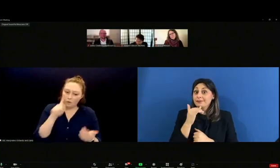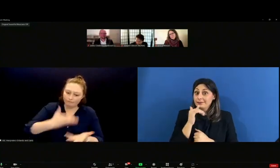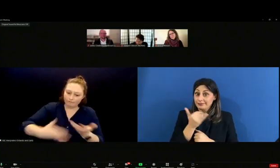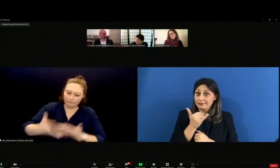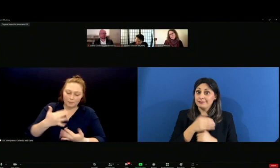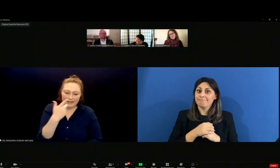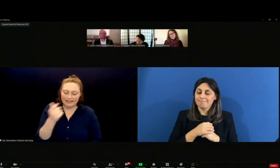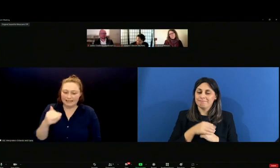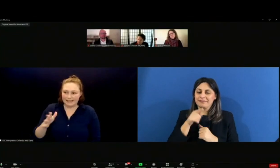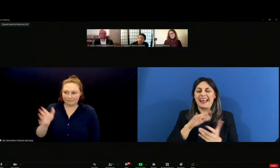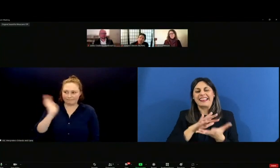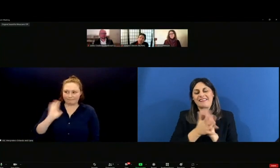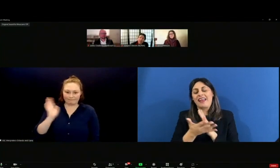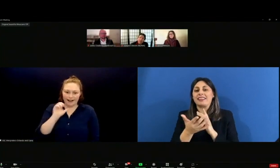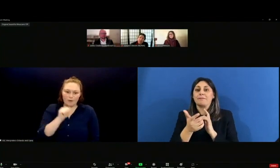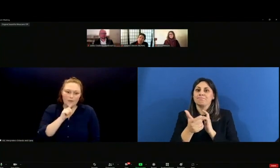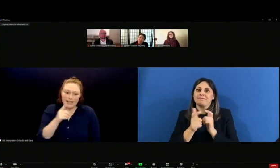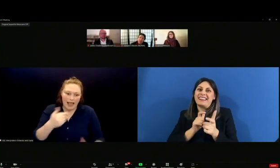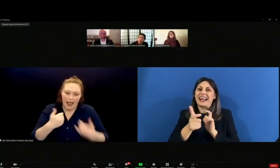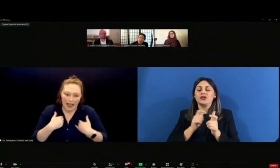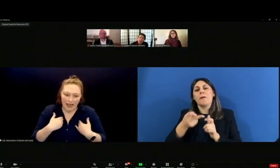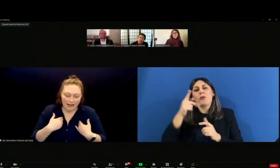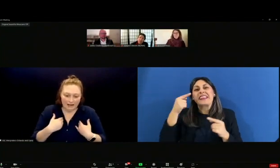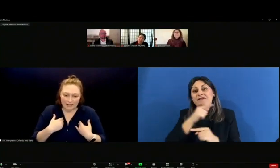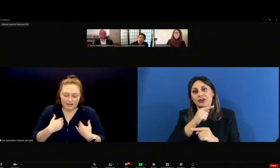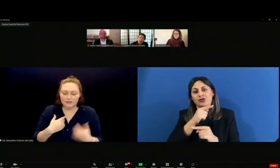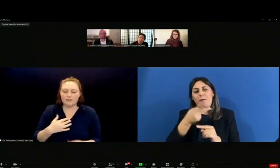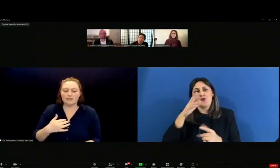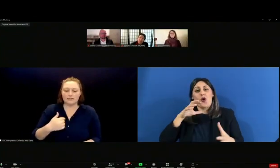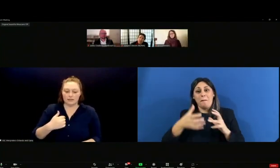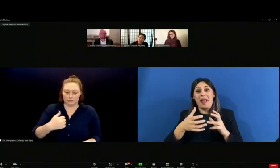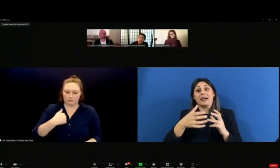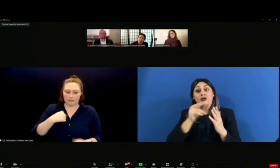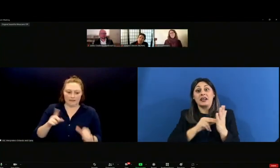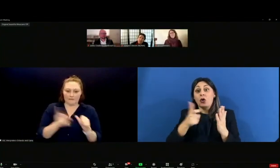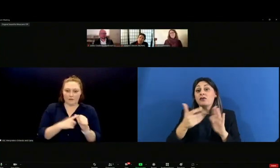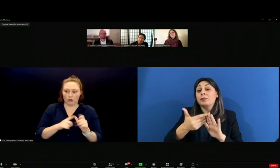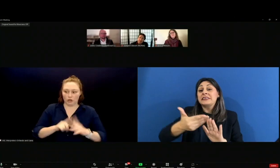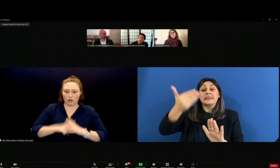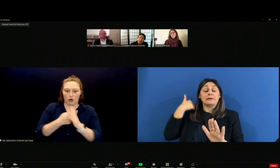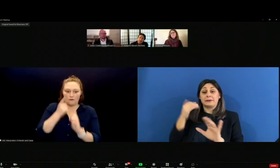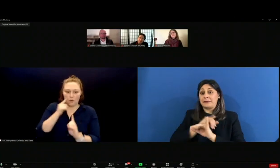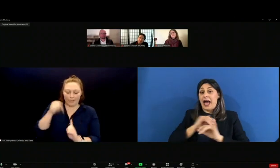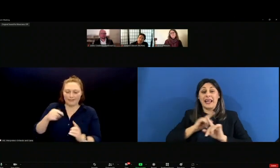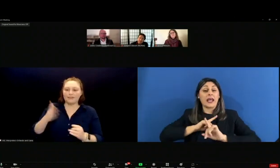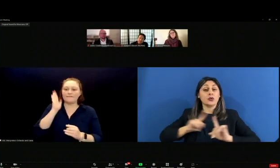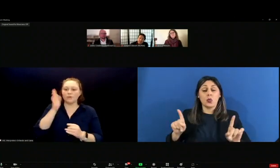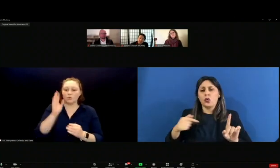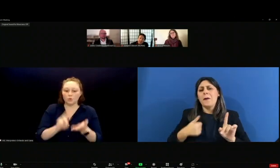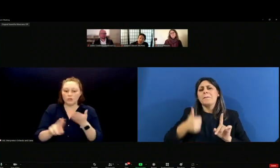started with the very basic, the first stepping stone on which the future researcher can step and